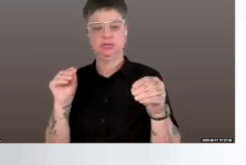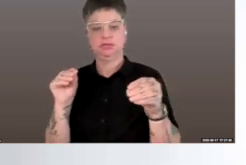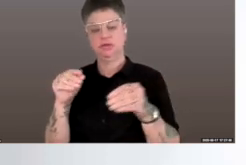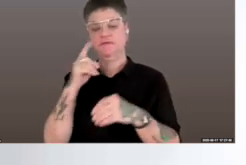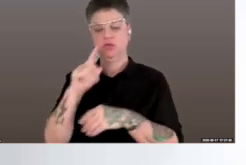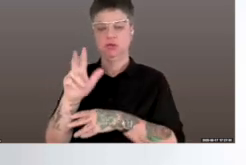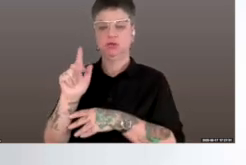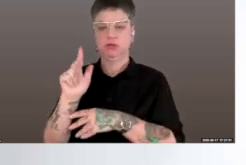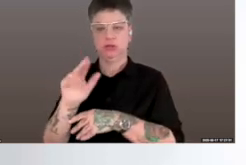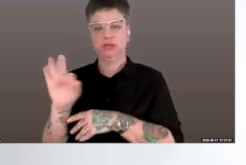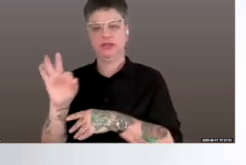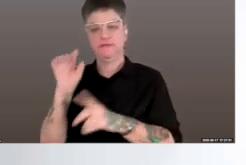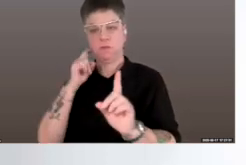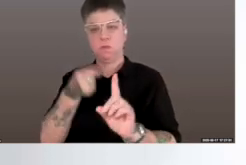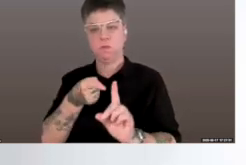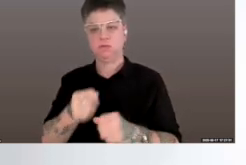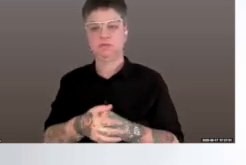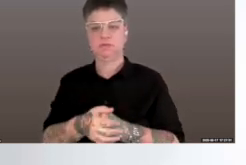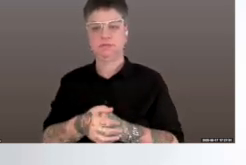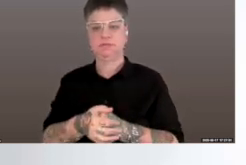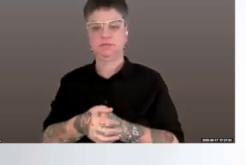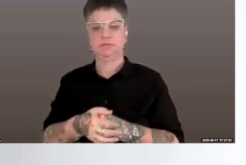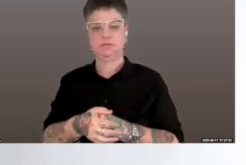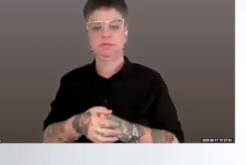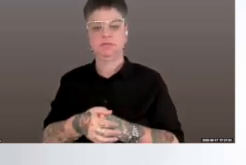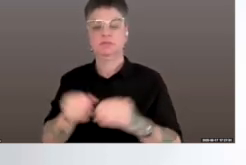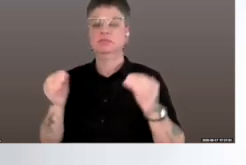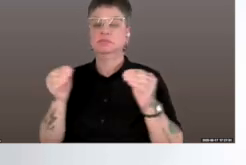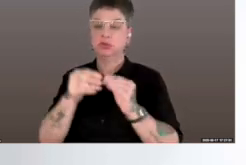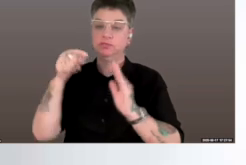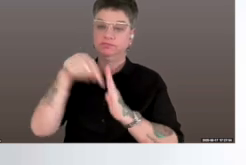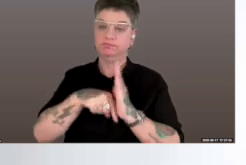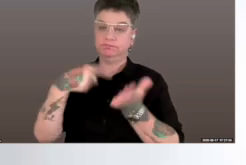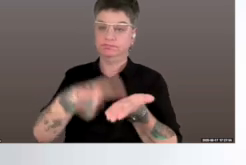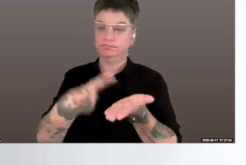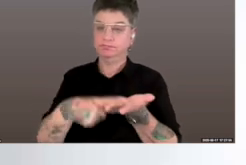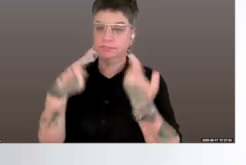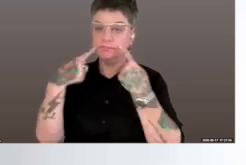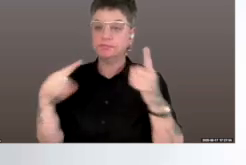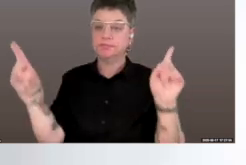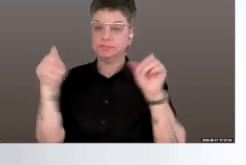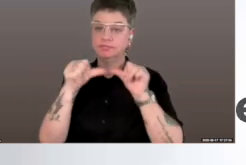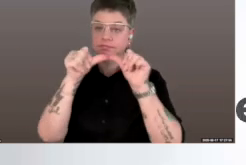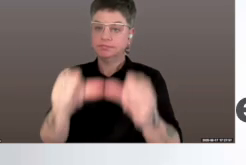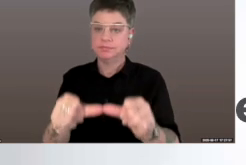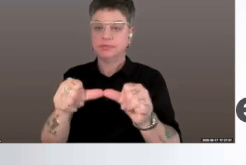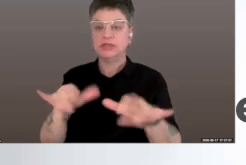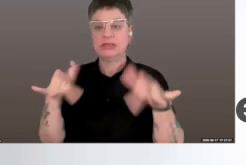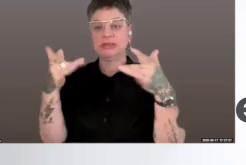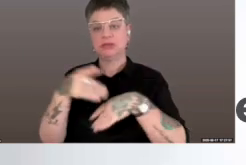25-26, but we're going to talk about them and share some of the good work that we're doing. Next slide, please.